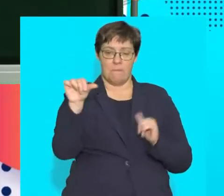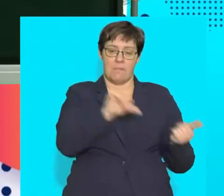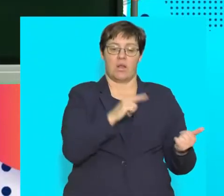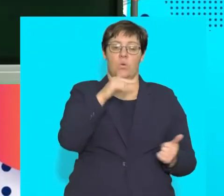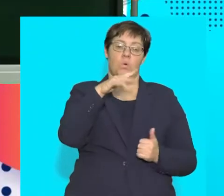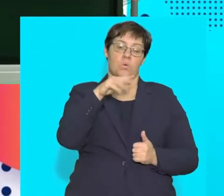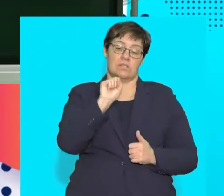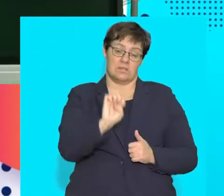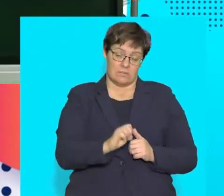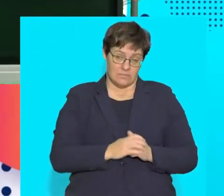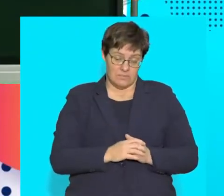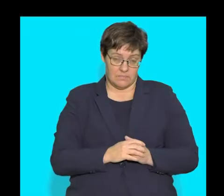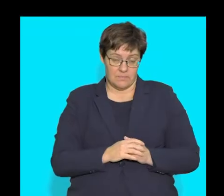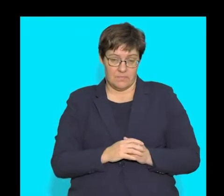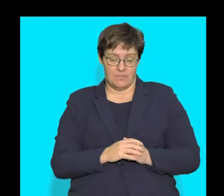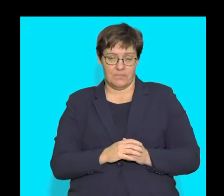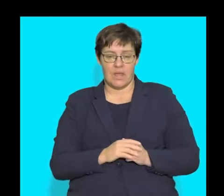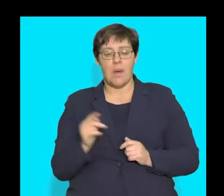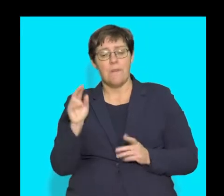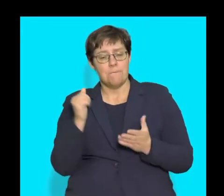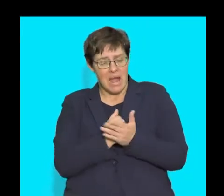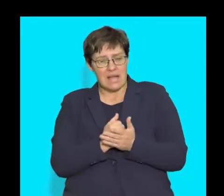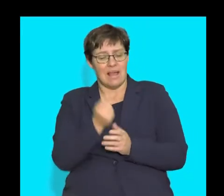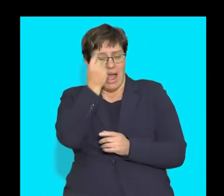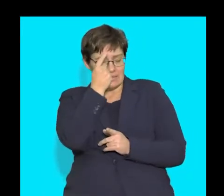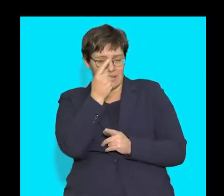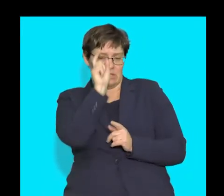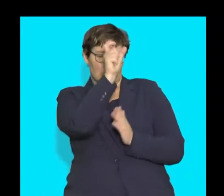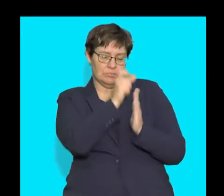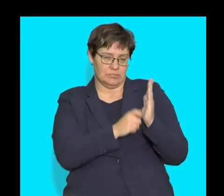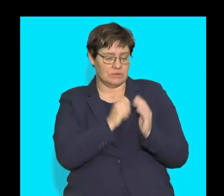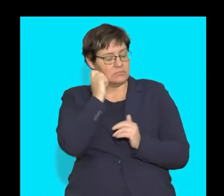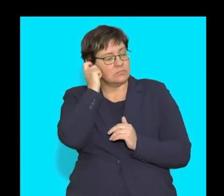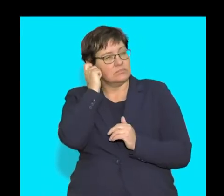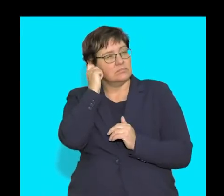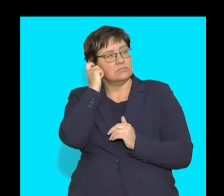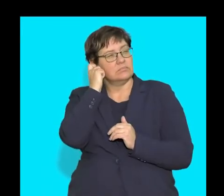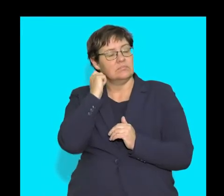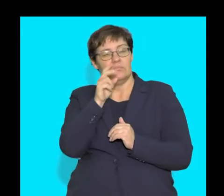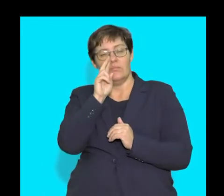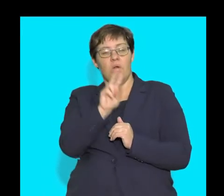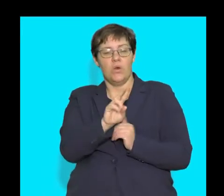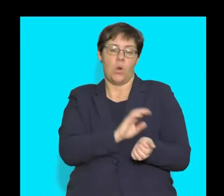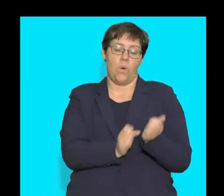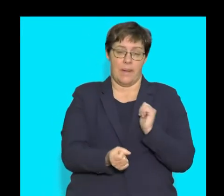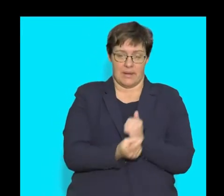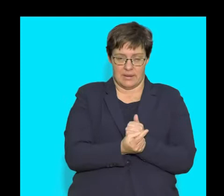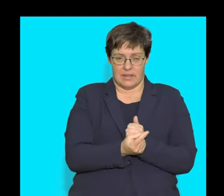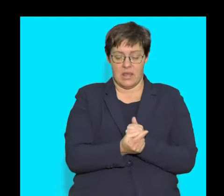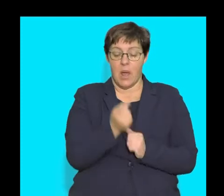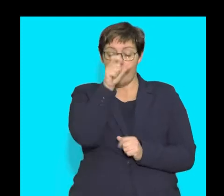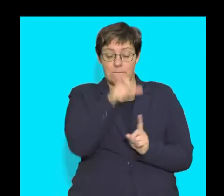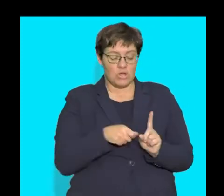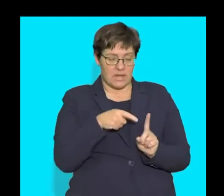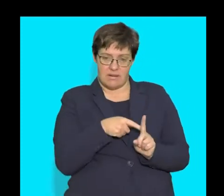so it's important that we equip ourselves with these terms. Let's look at what happens when an individual